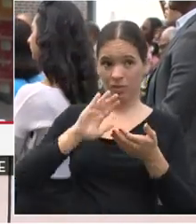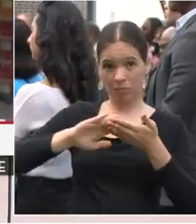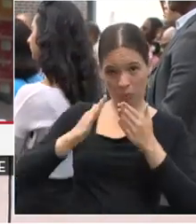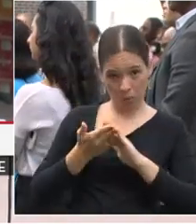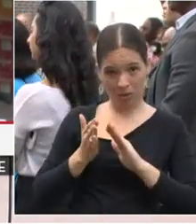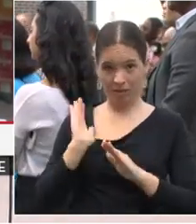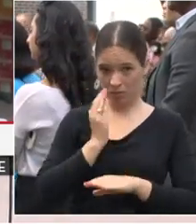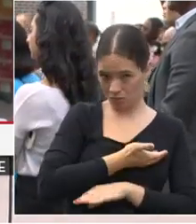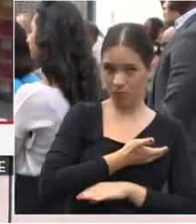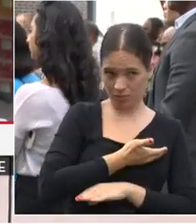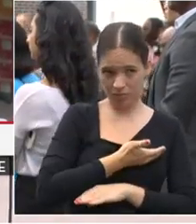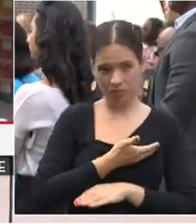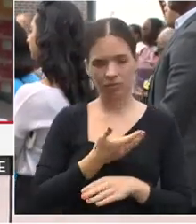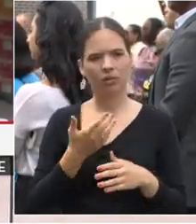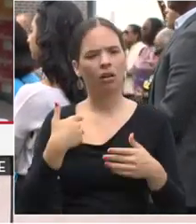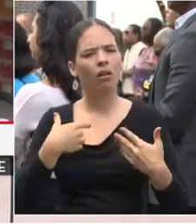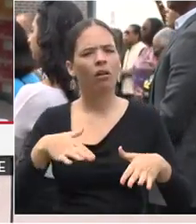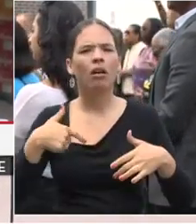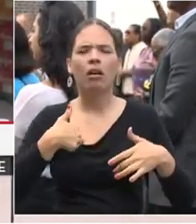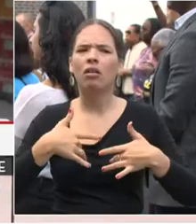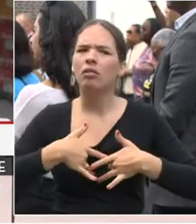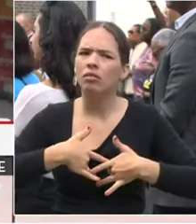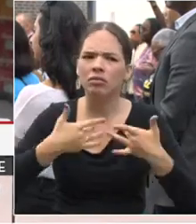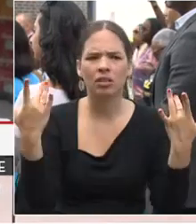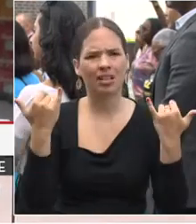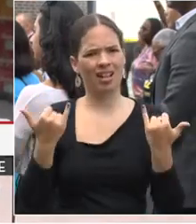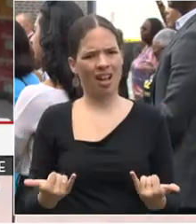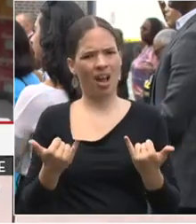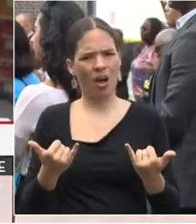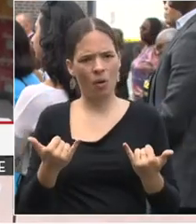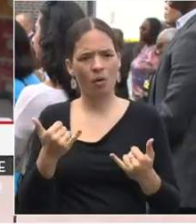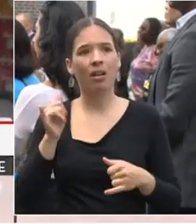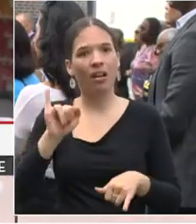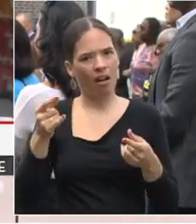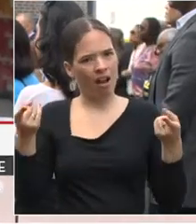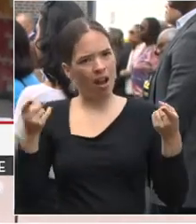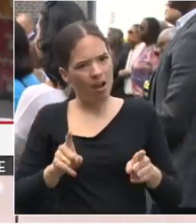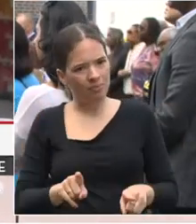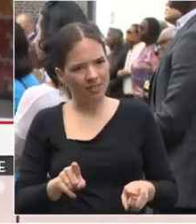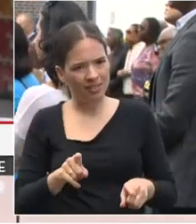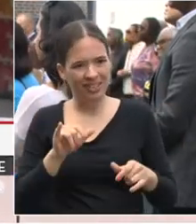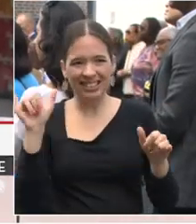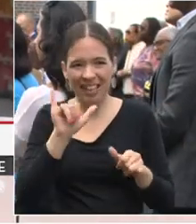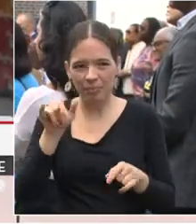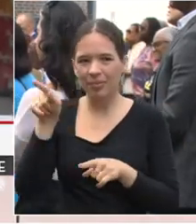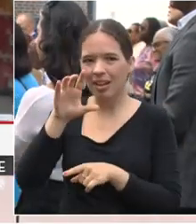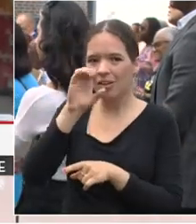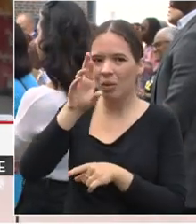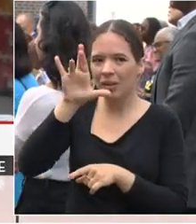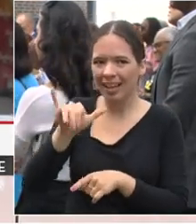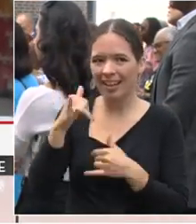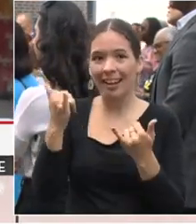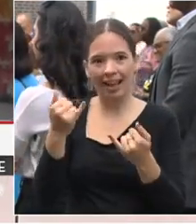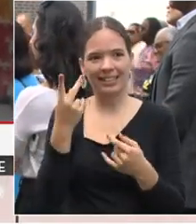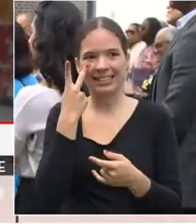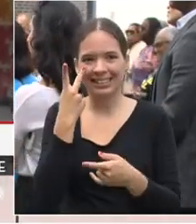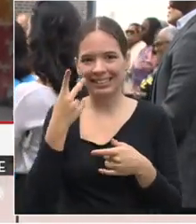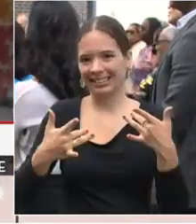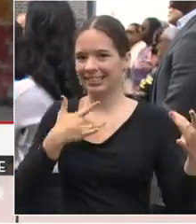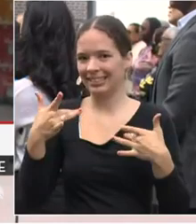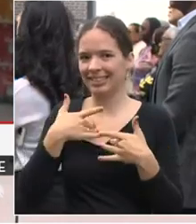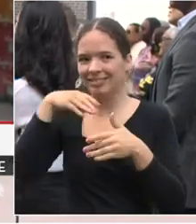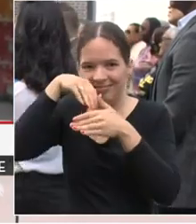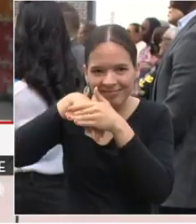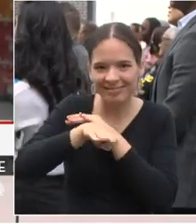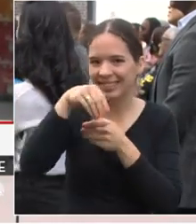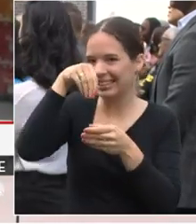so delighted that we've reached this day, and like you, Carrie, I can't wait to see what's inside. So with